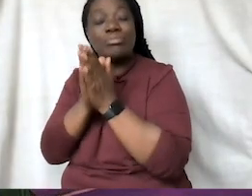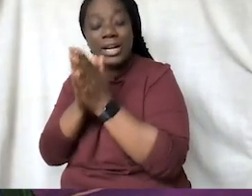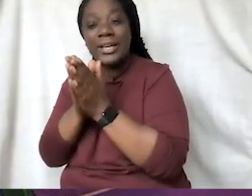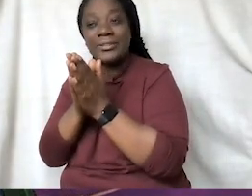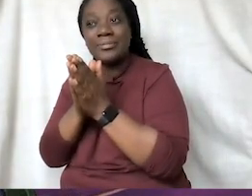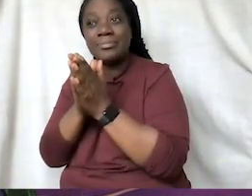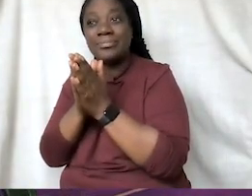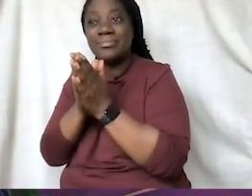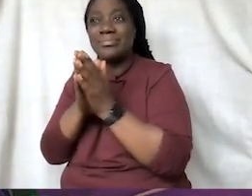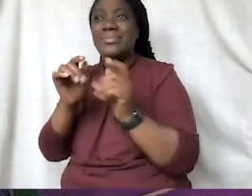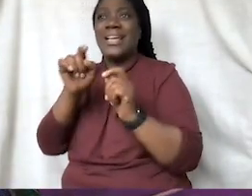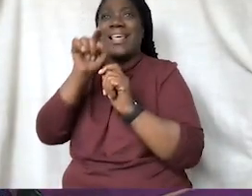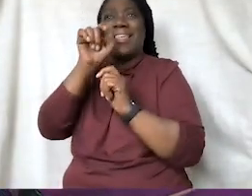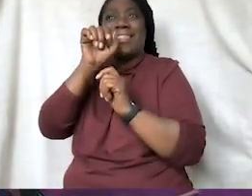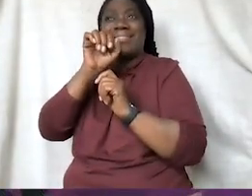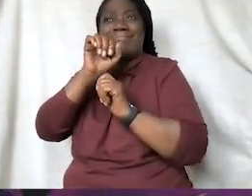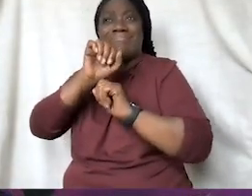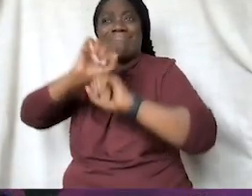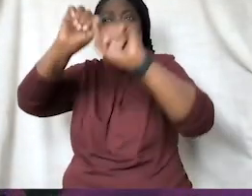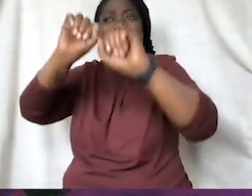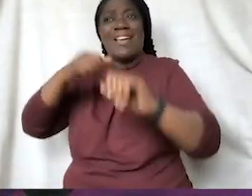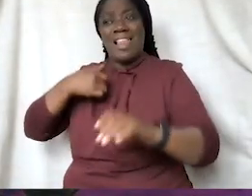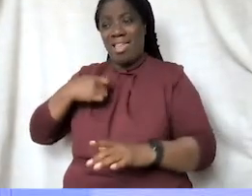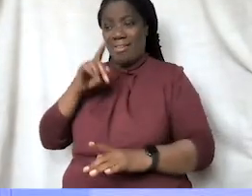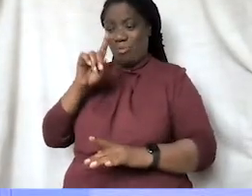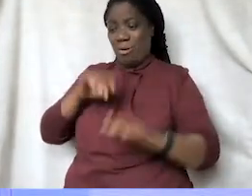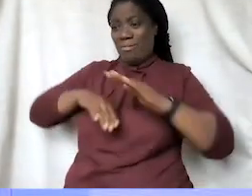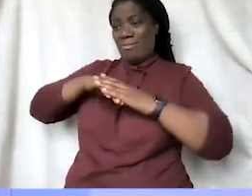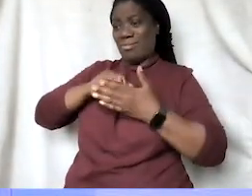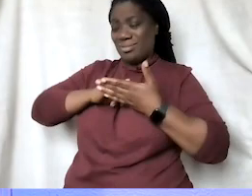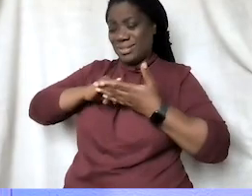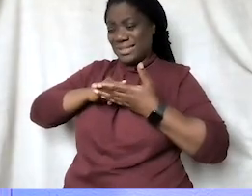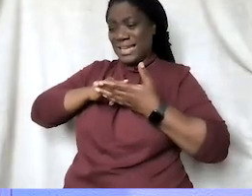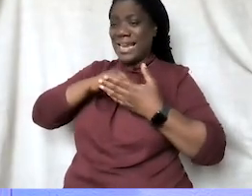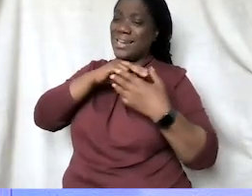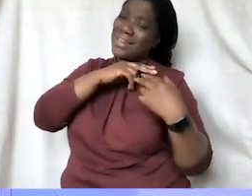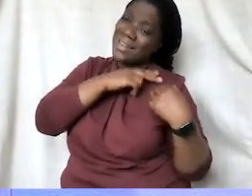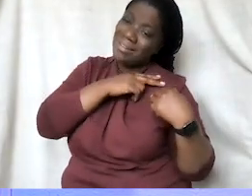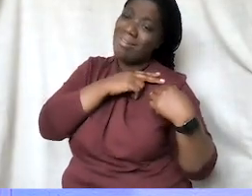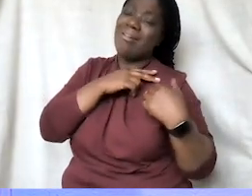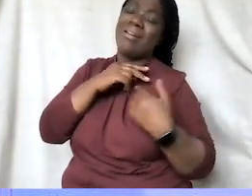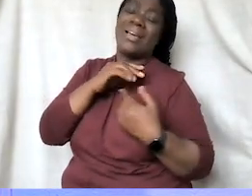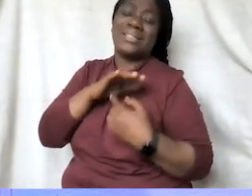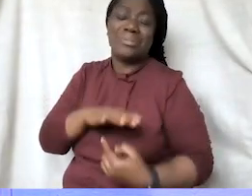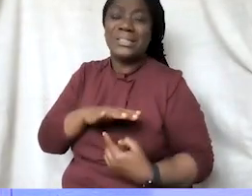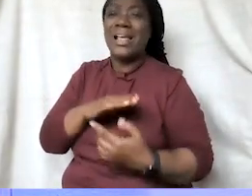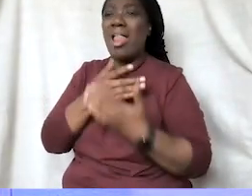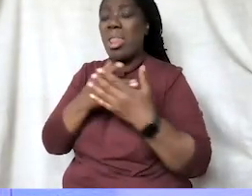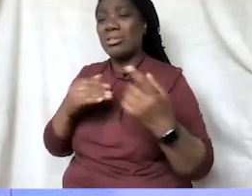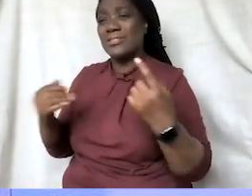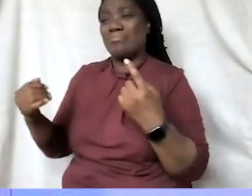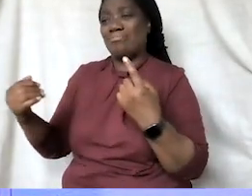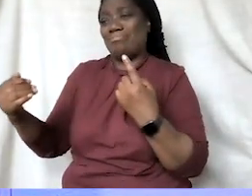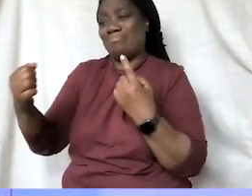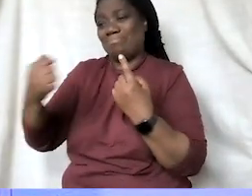is shackled by the weight of sin. They have been bombarded on every side by